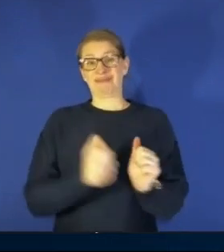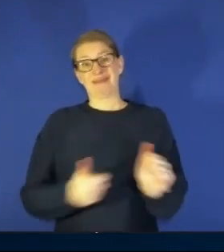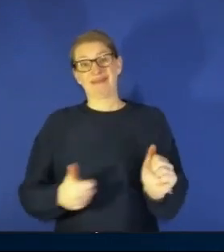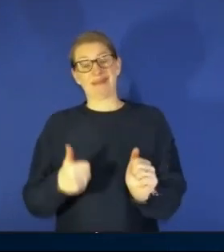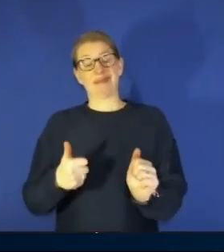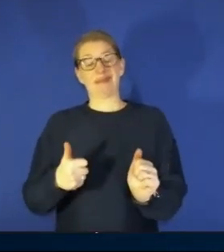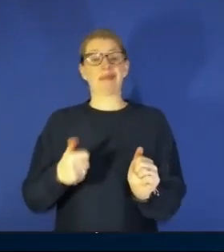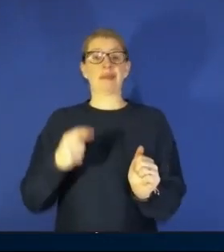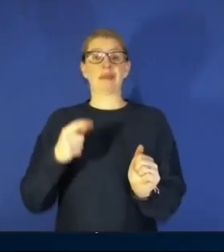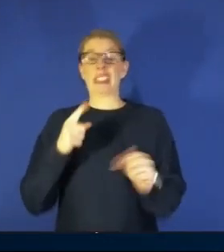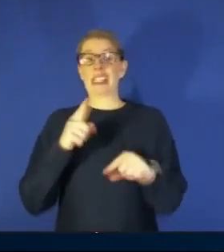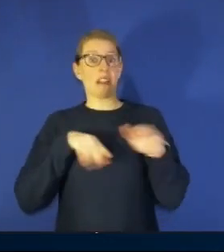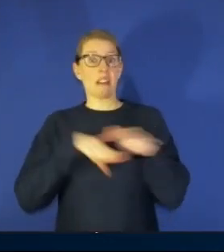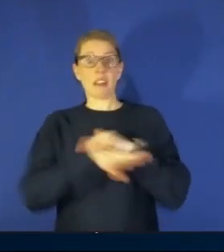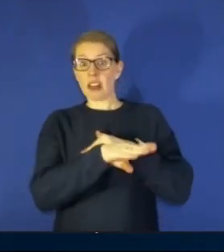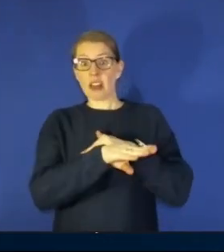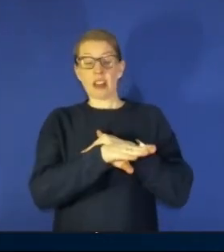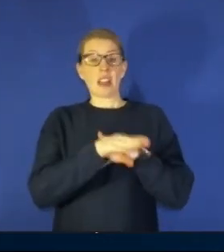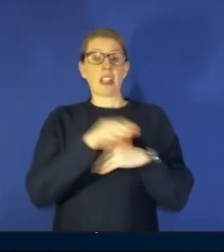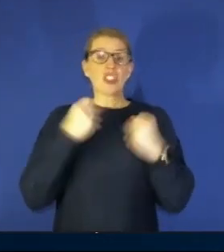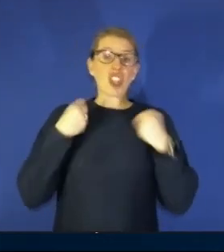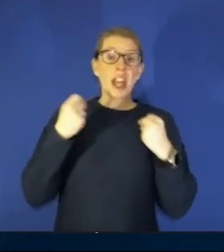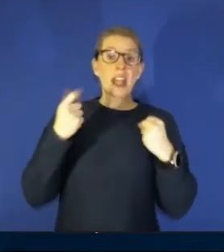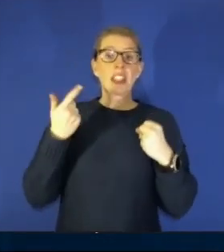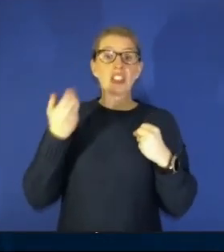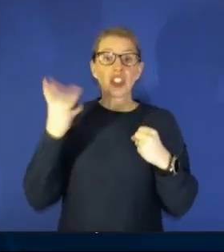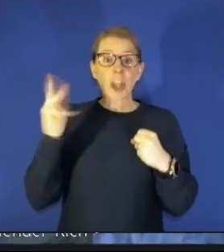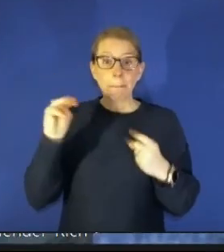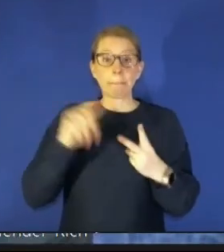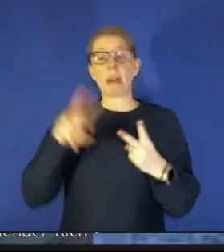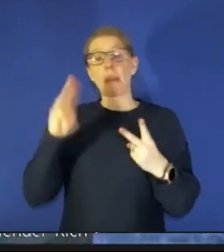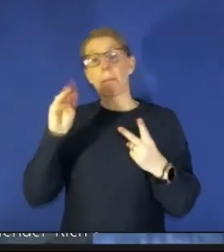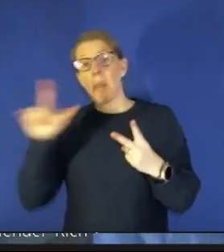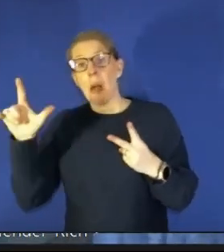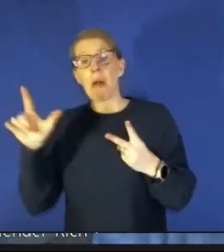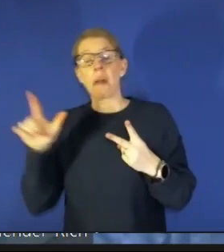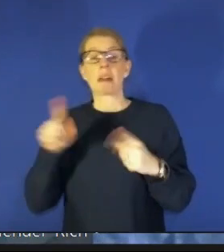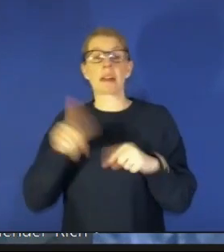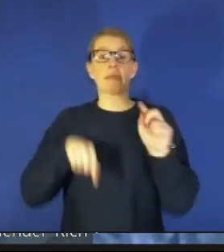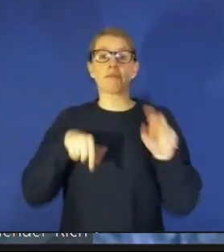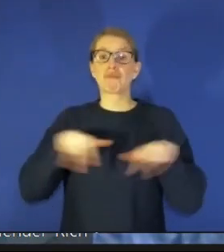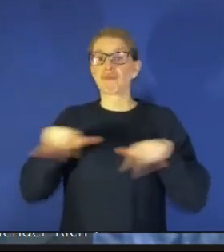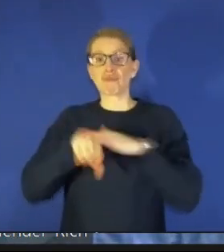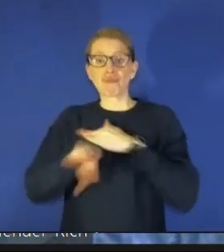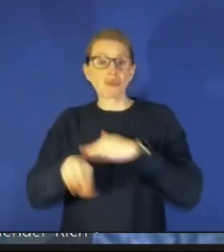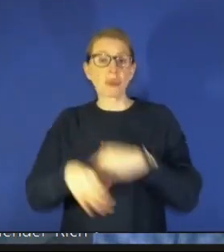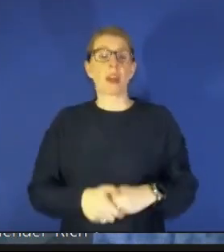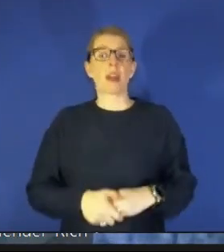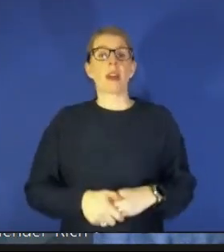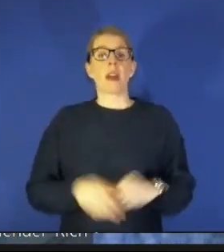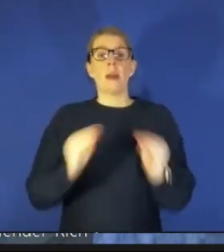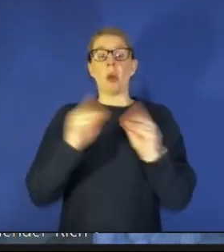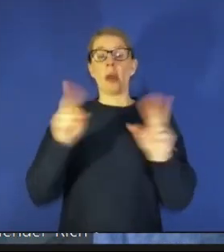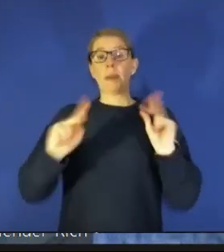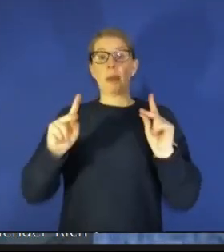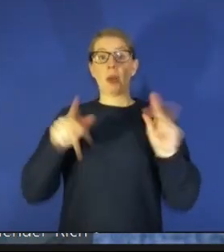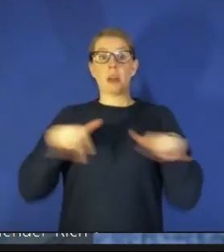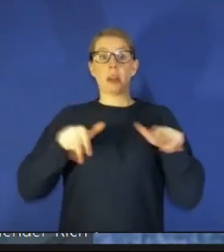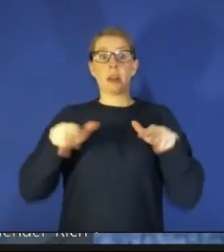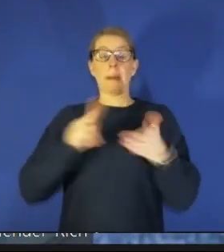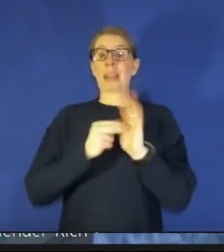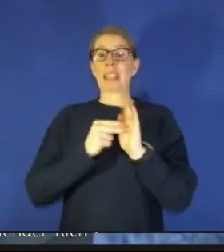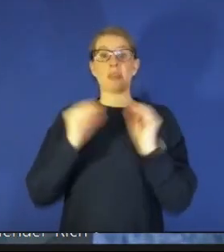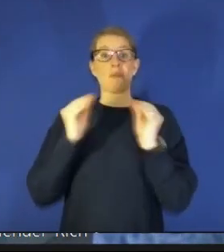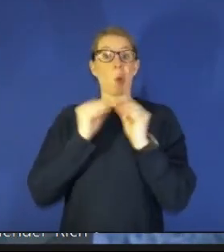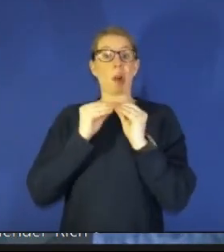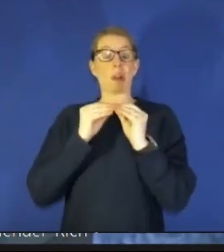gyms, out of the malls, all that kind of stuff. How important is it? We know that the more people move, the more they move long term. And